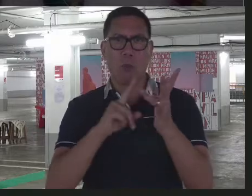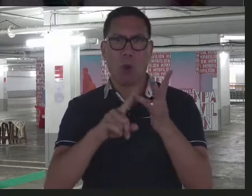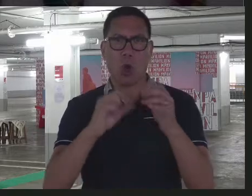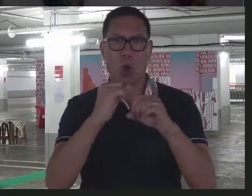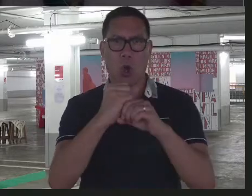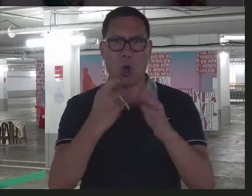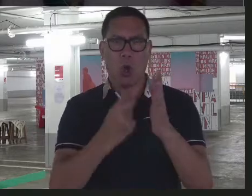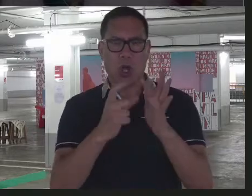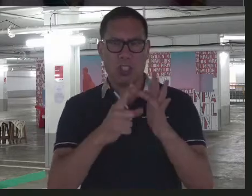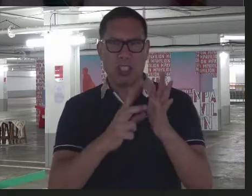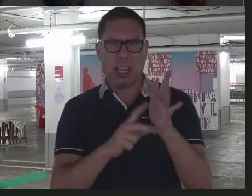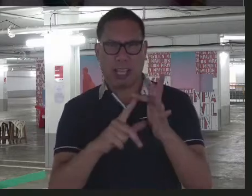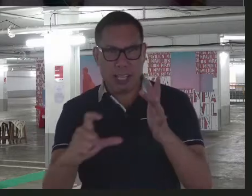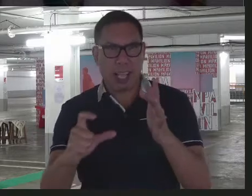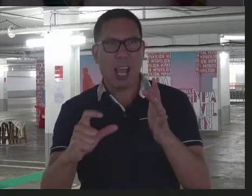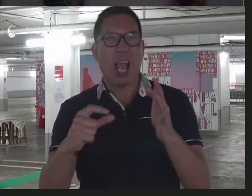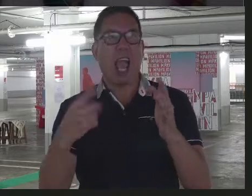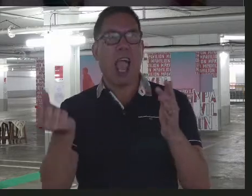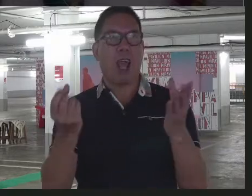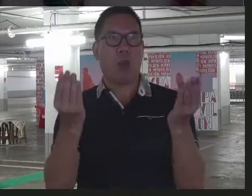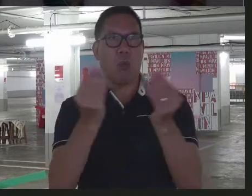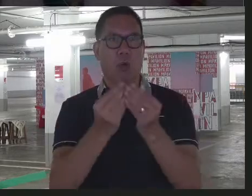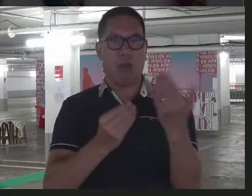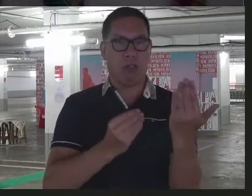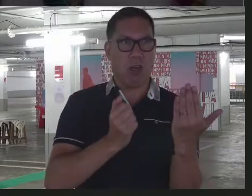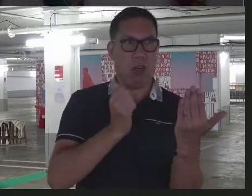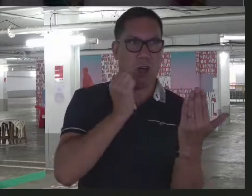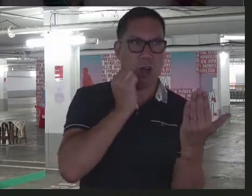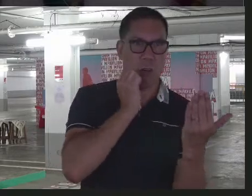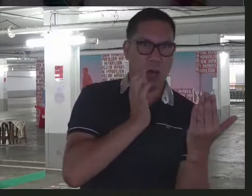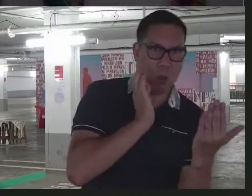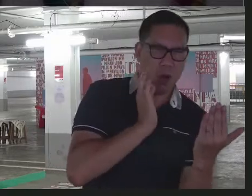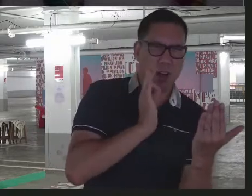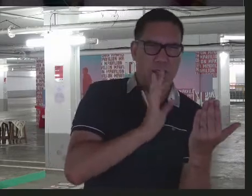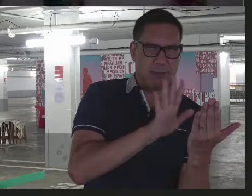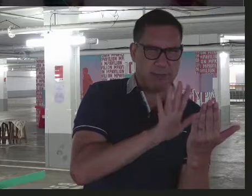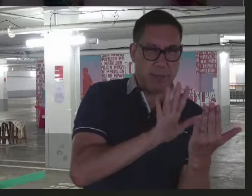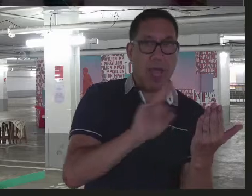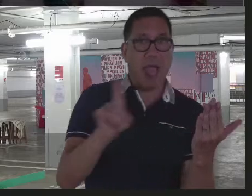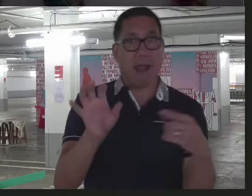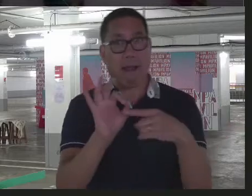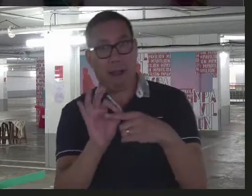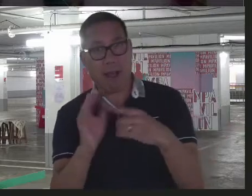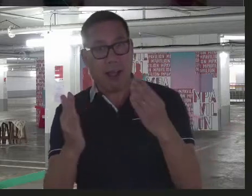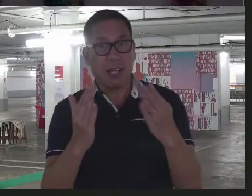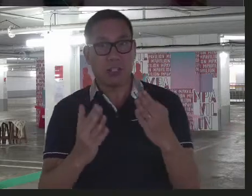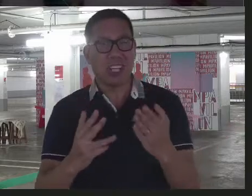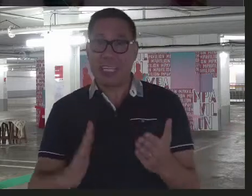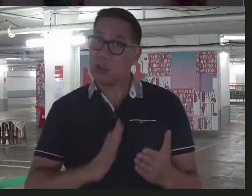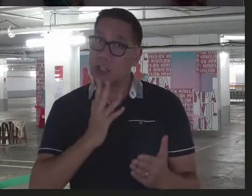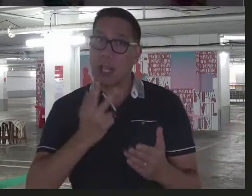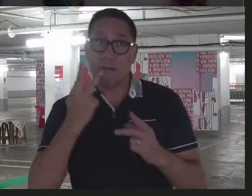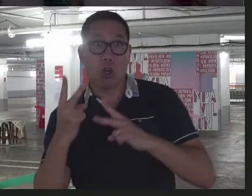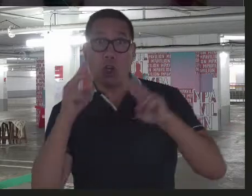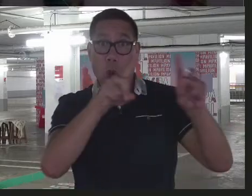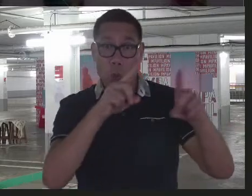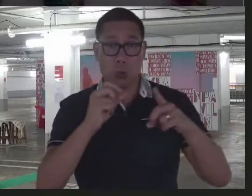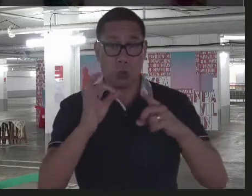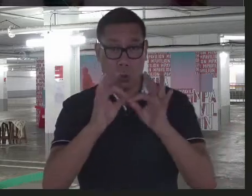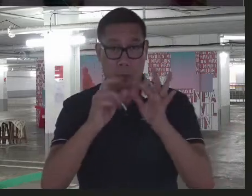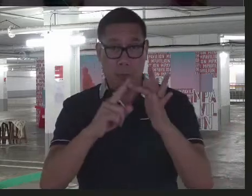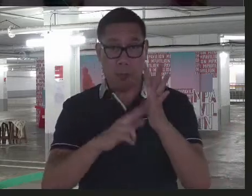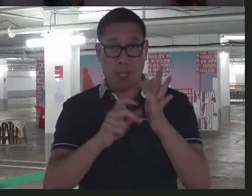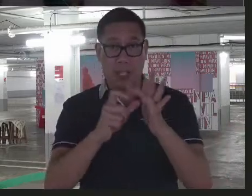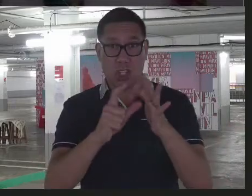the daguerreotype plates. So it's quite an extensive exhibition. If you get up to Bendigo, please have a look. It goes